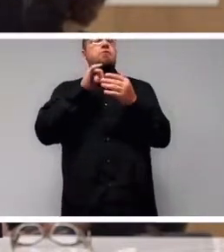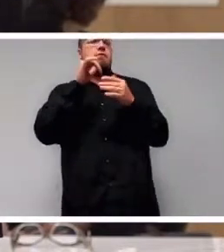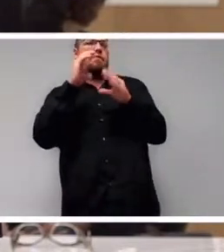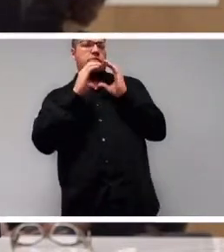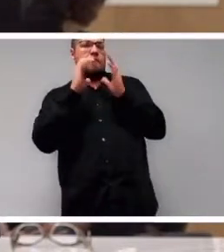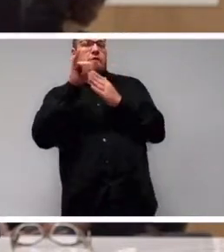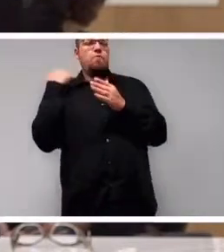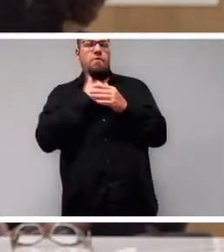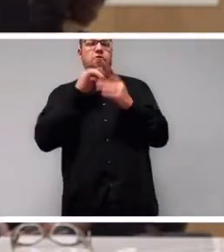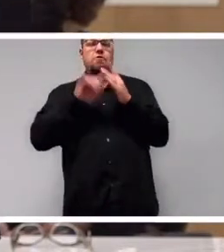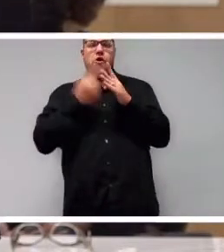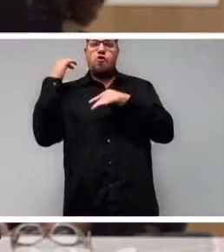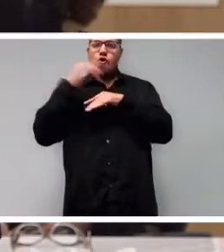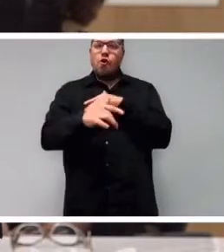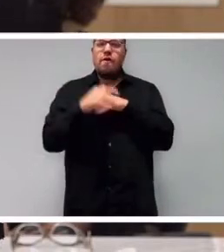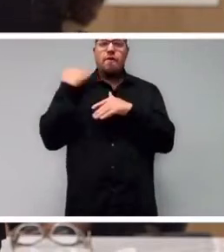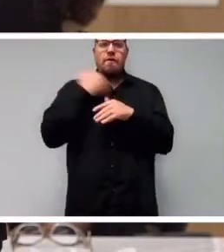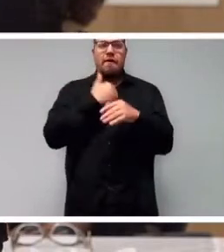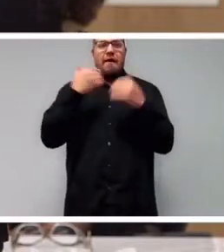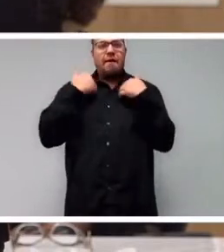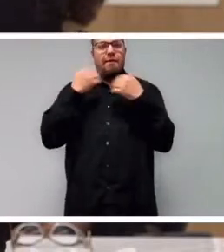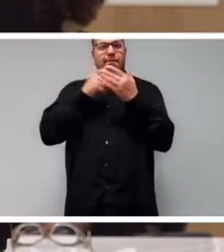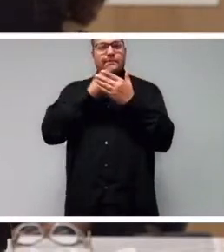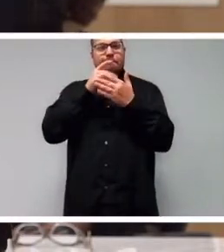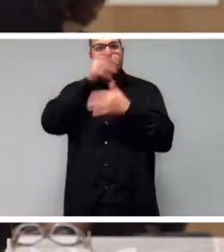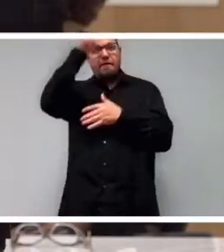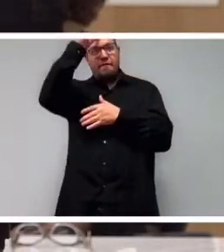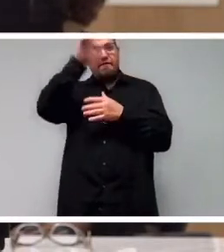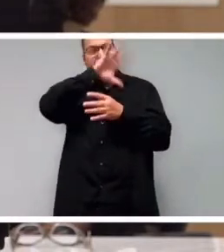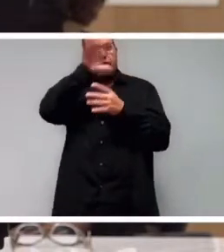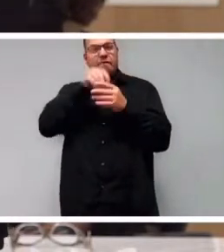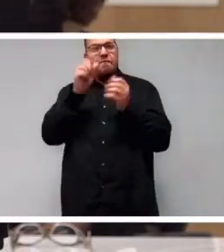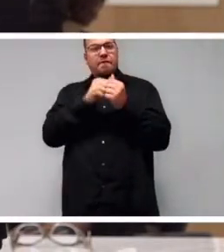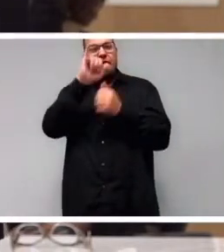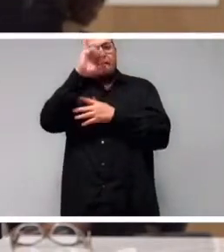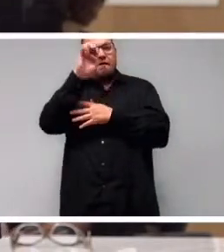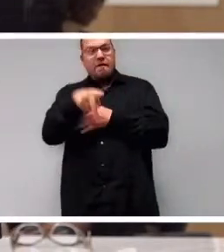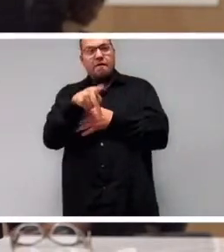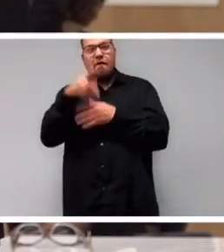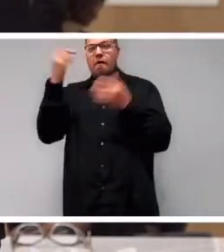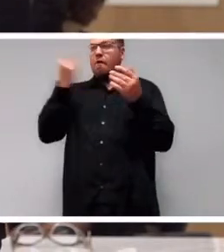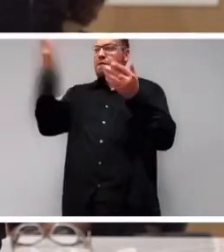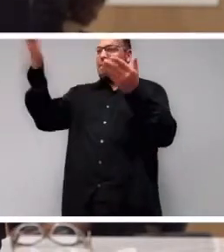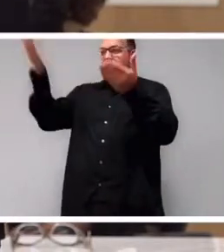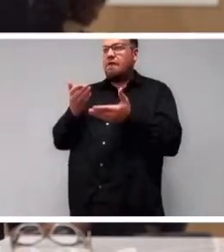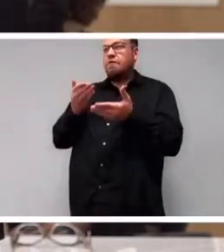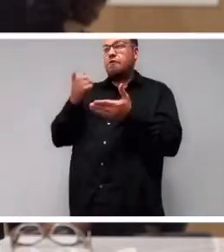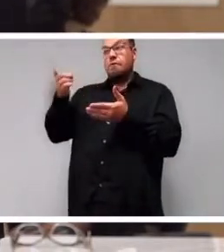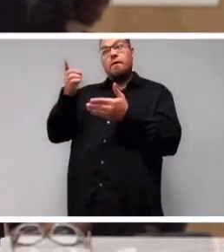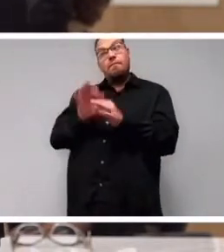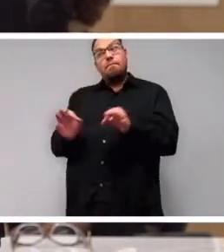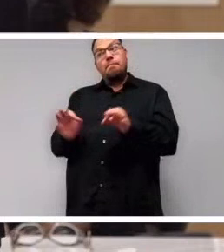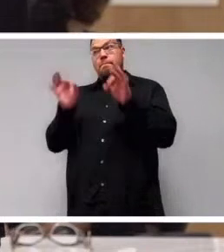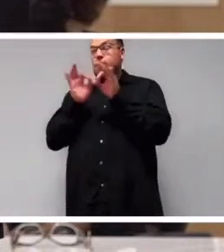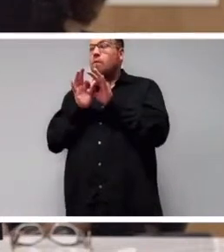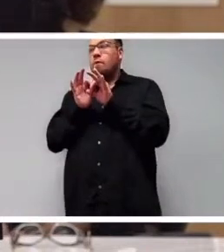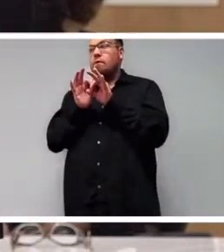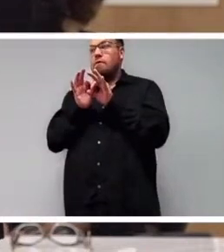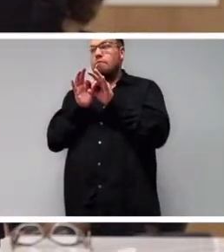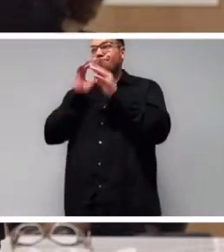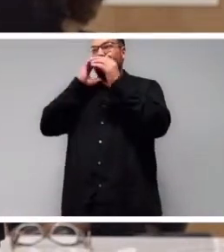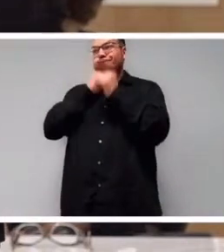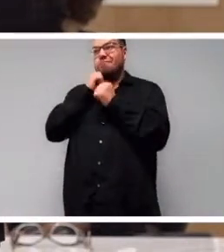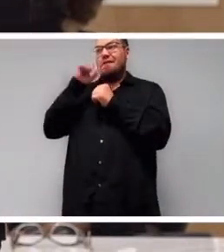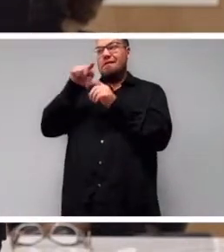and we continue to have. Parents continue to be part of the IEP meeting. We always invite them. We say you're an important asset to this team.